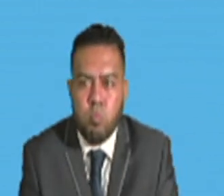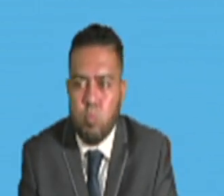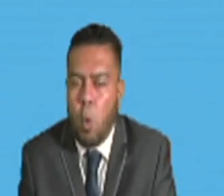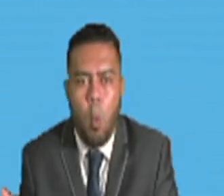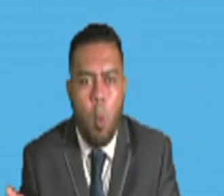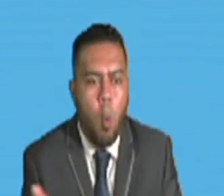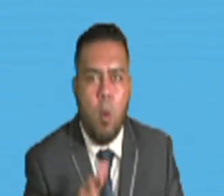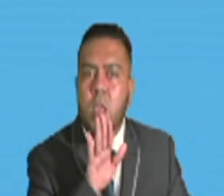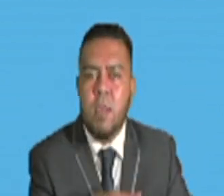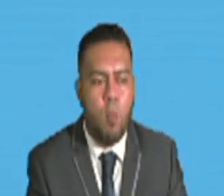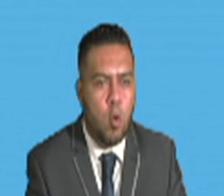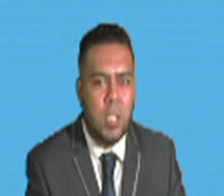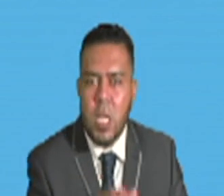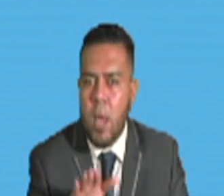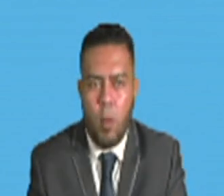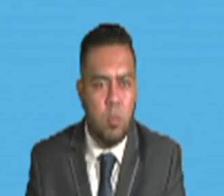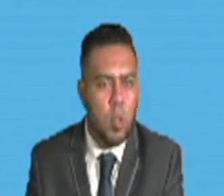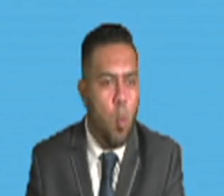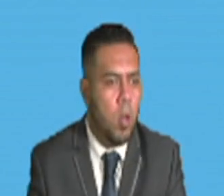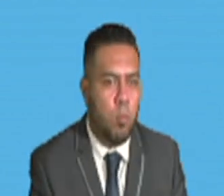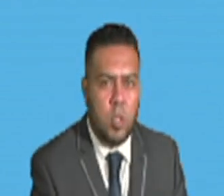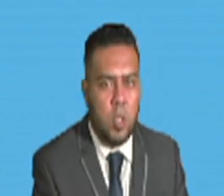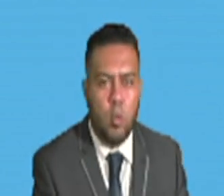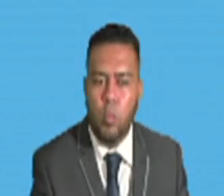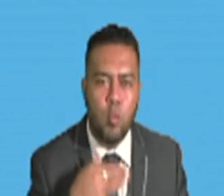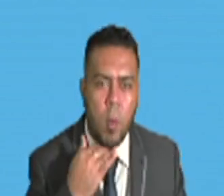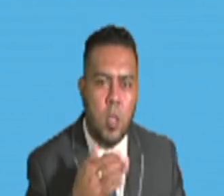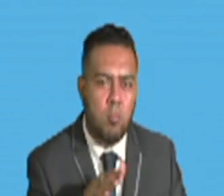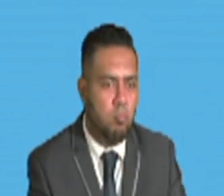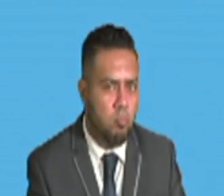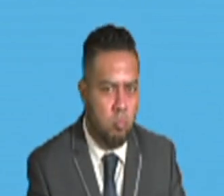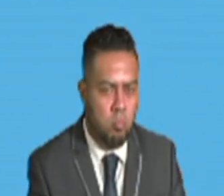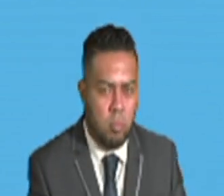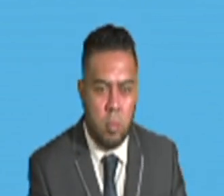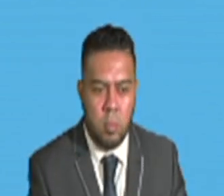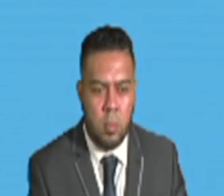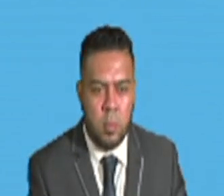hypocrisy. Mr. Speaker, sir, I think the